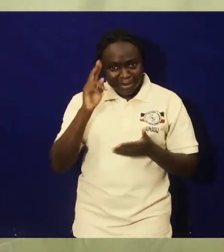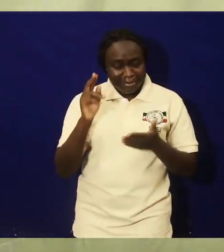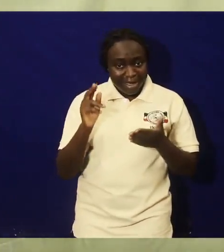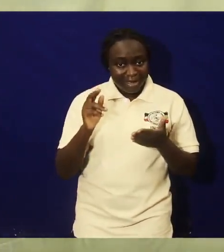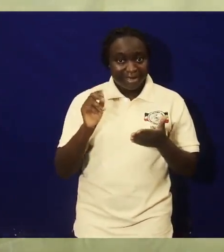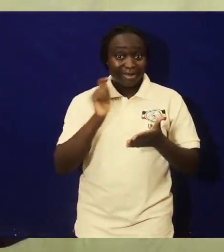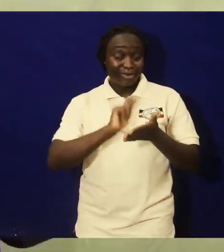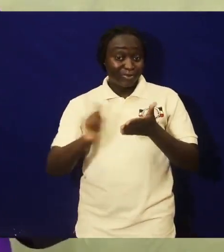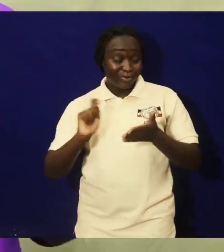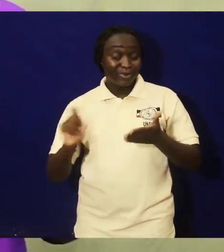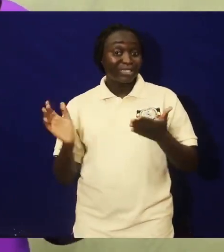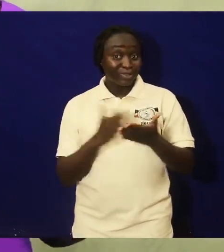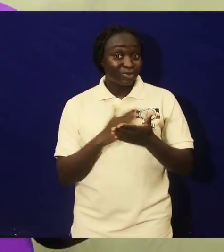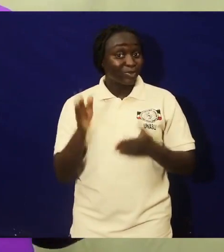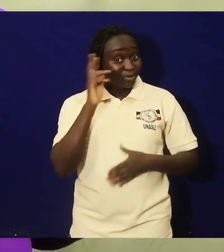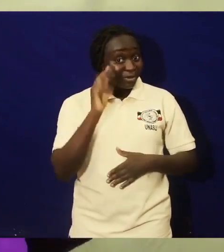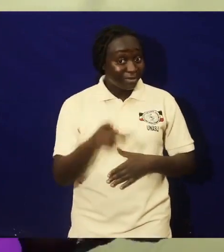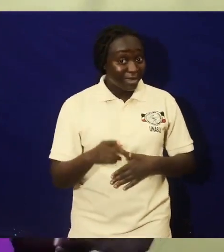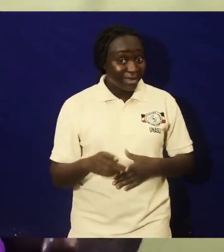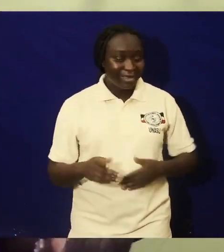song?